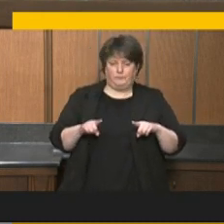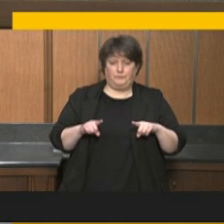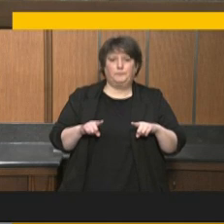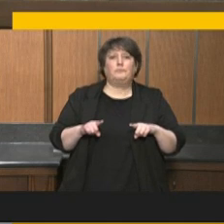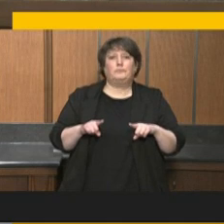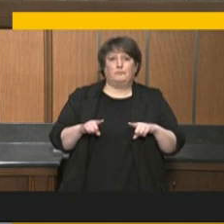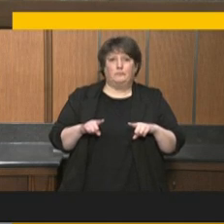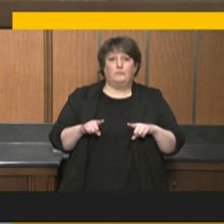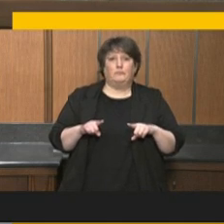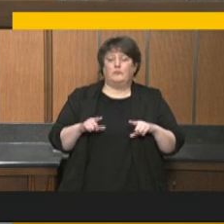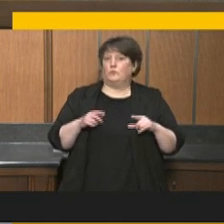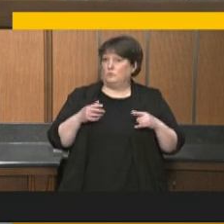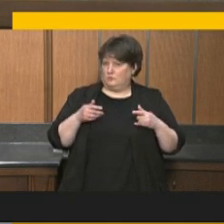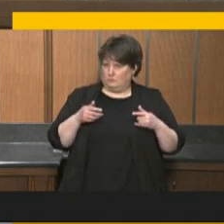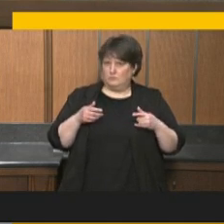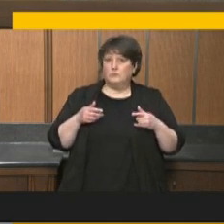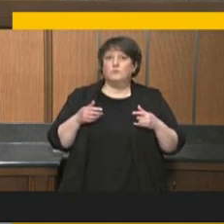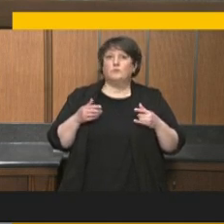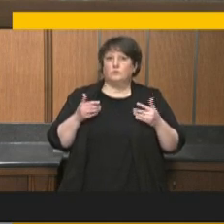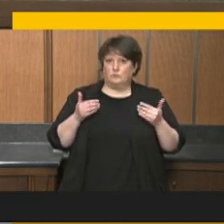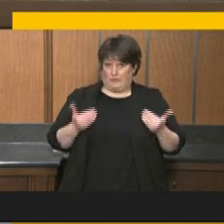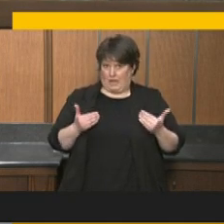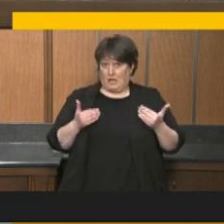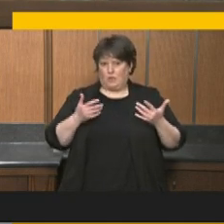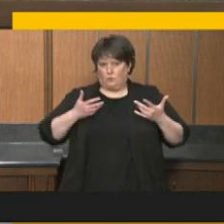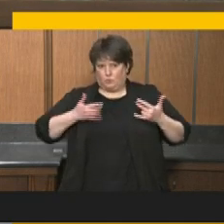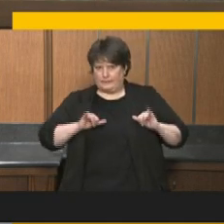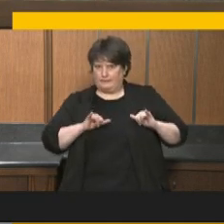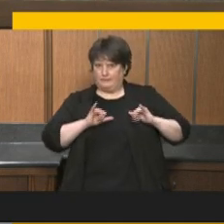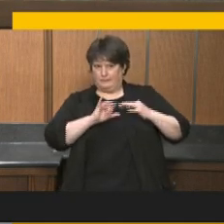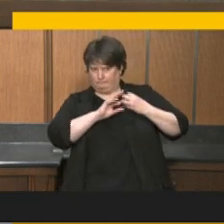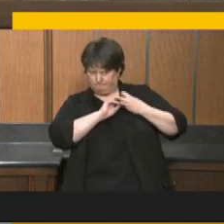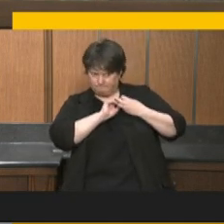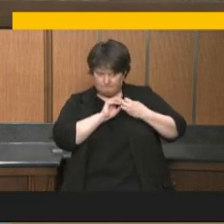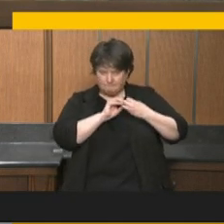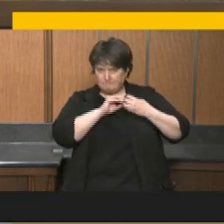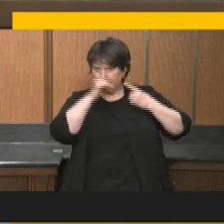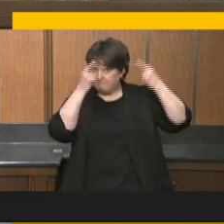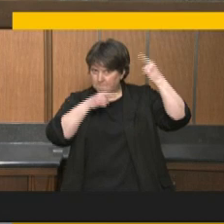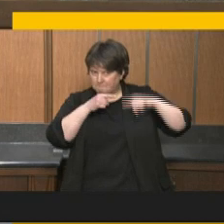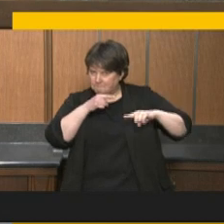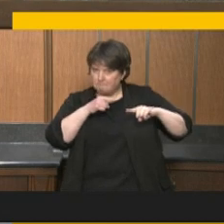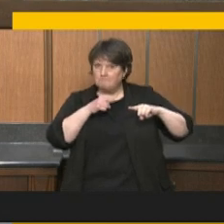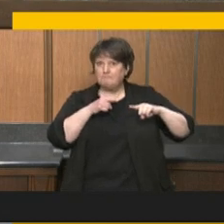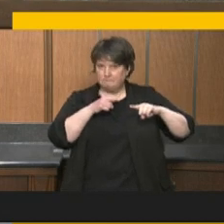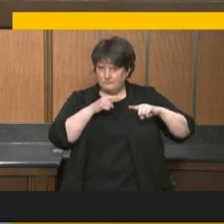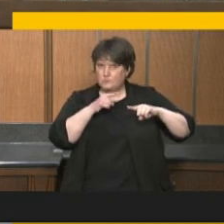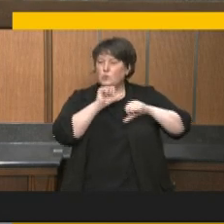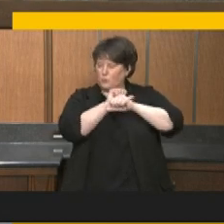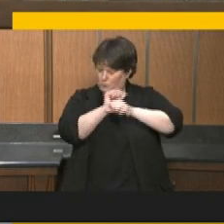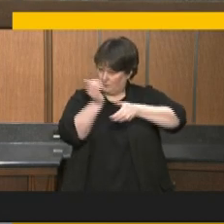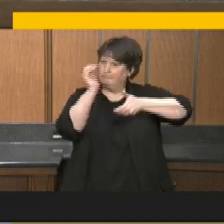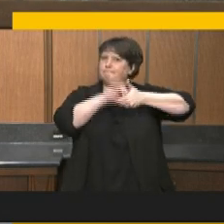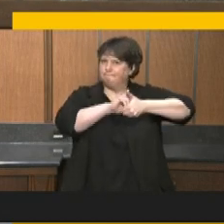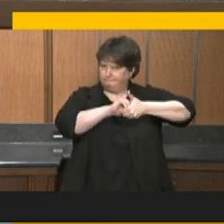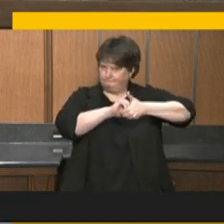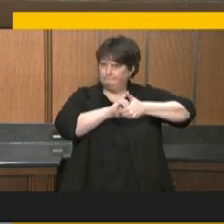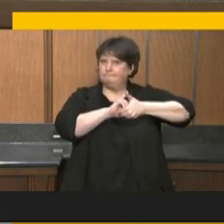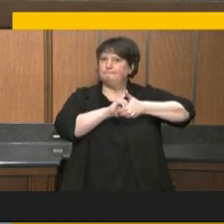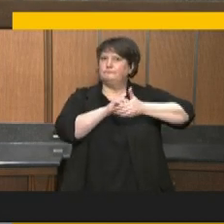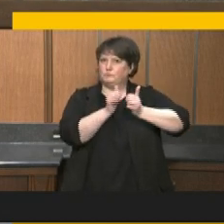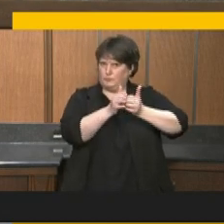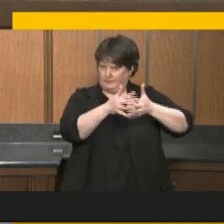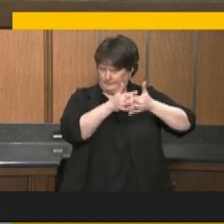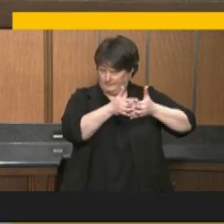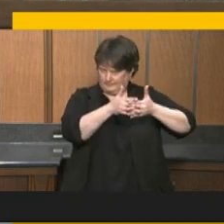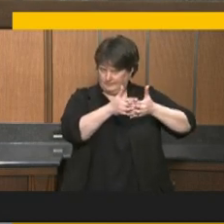are currently confirming that in very close collaboration with our neighbors to the south.